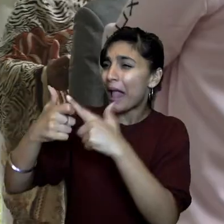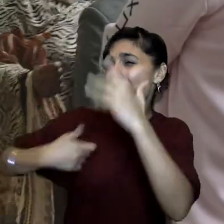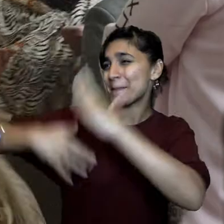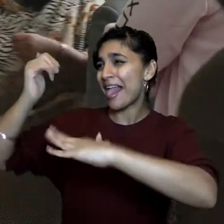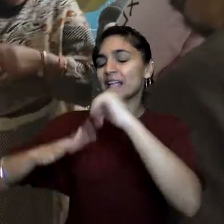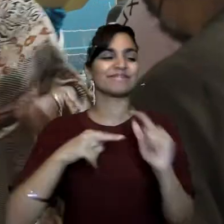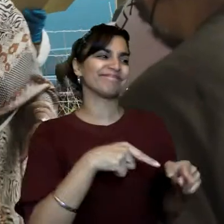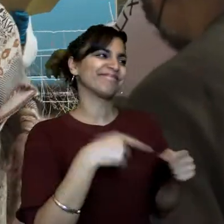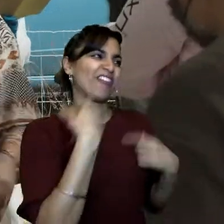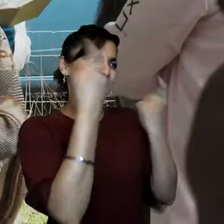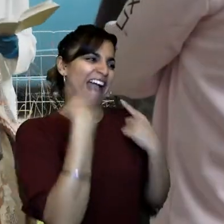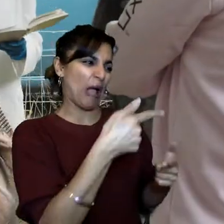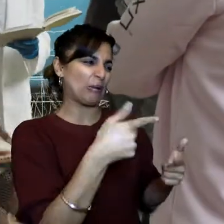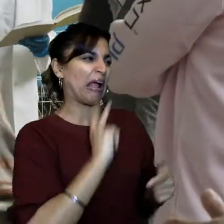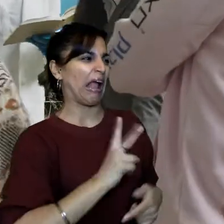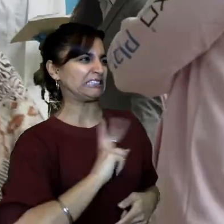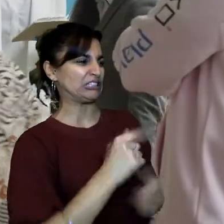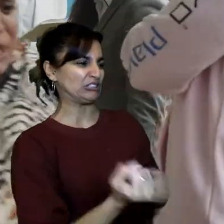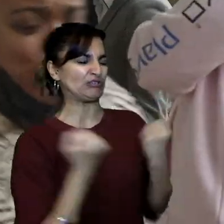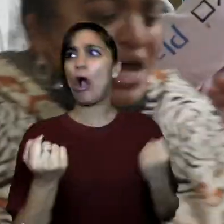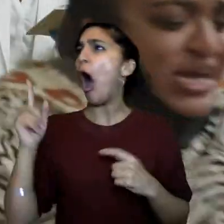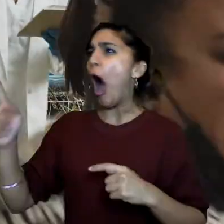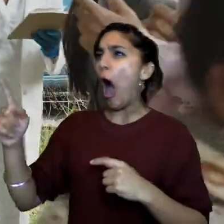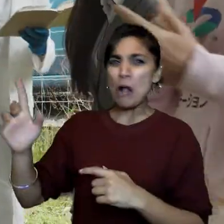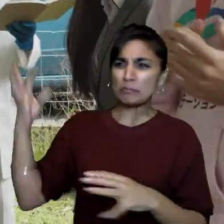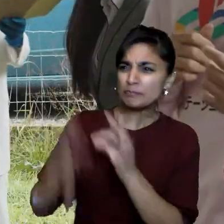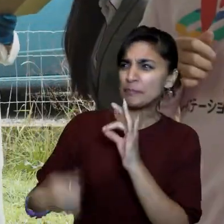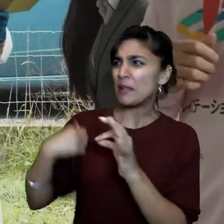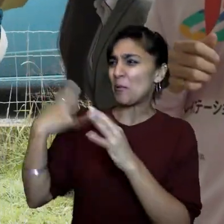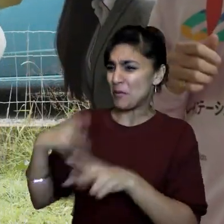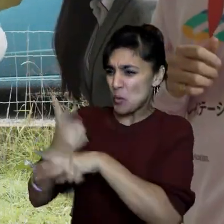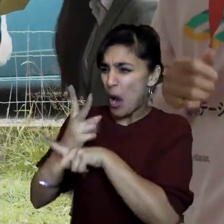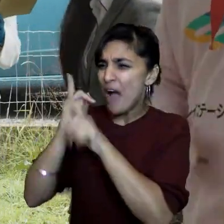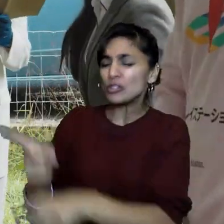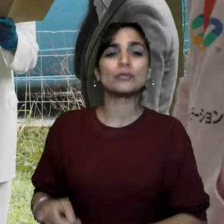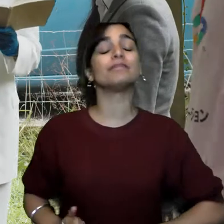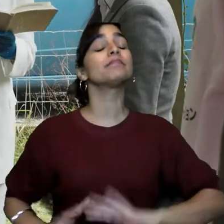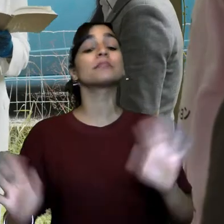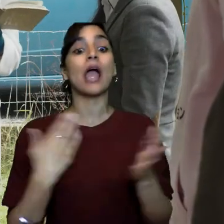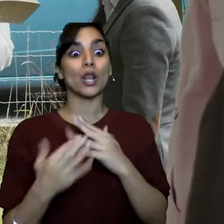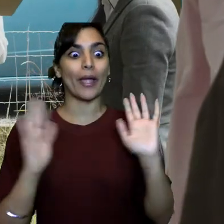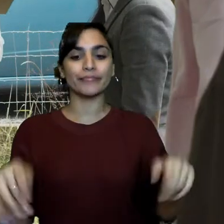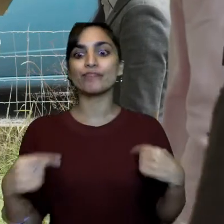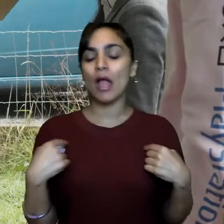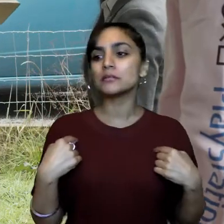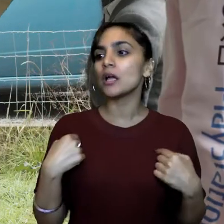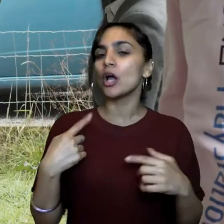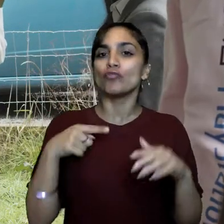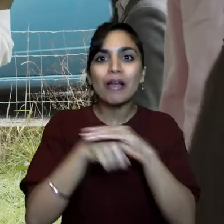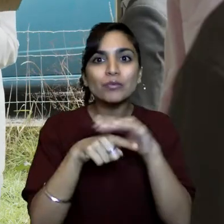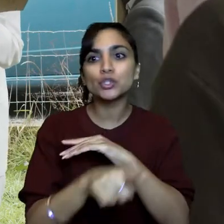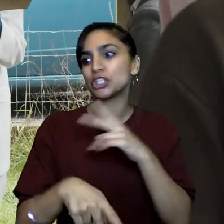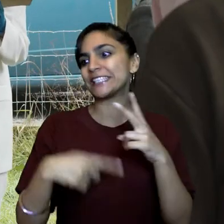can't understand what you're saying. Get out of here. Right see this is why I have to use words like migrant and um refugee and